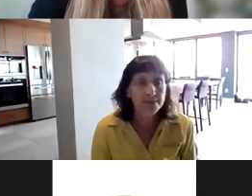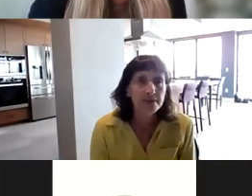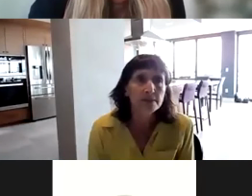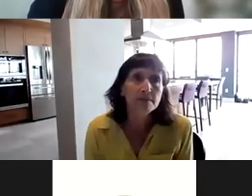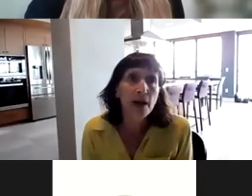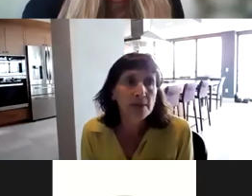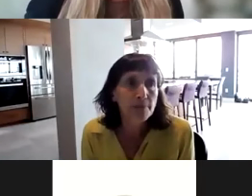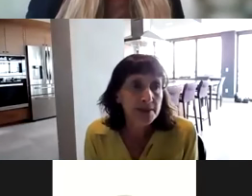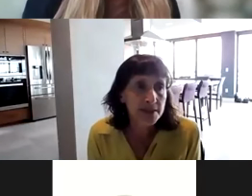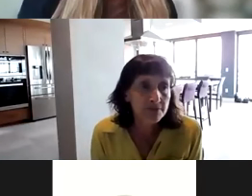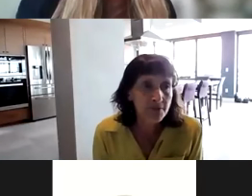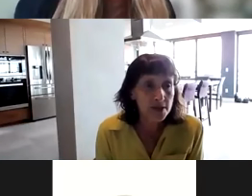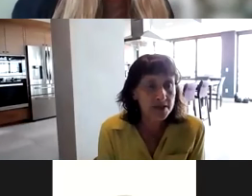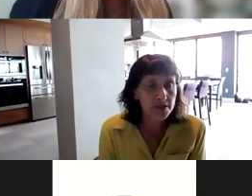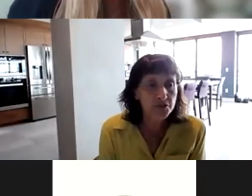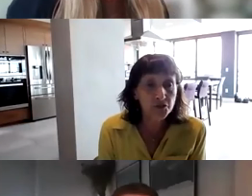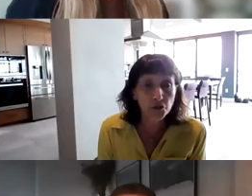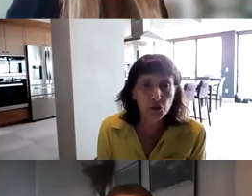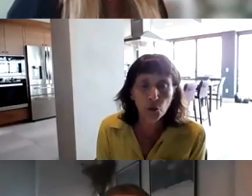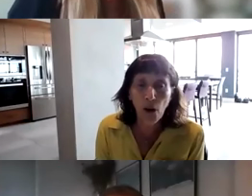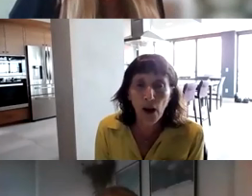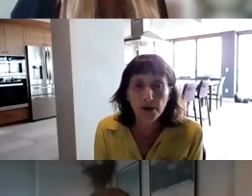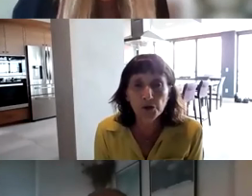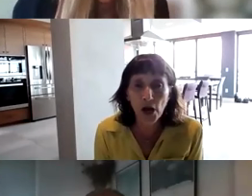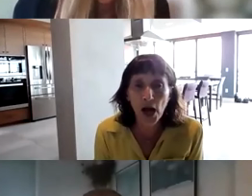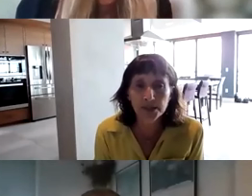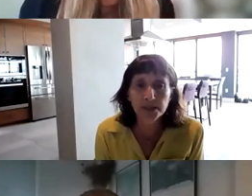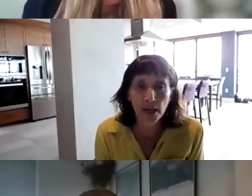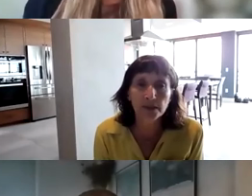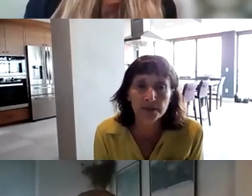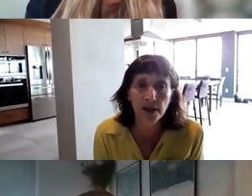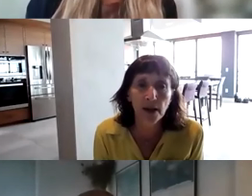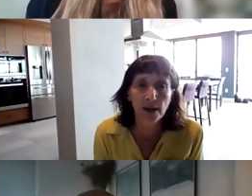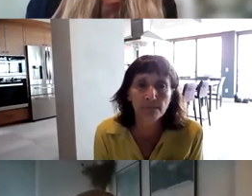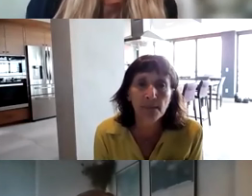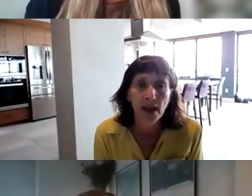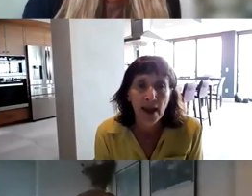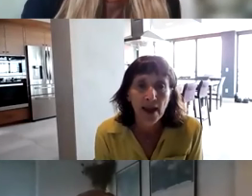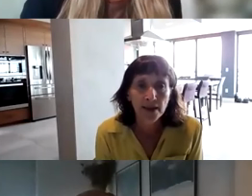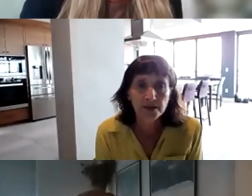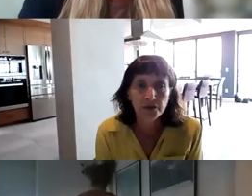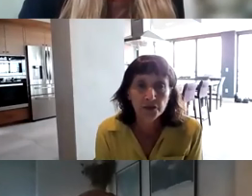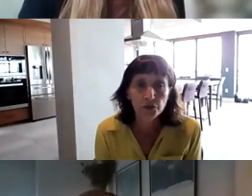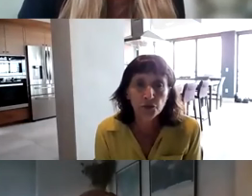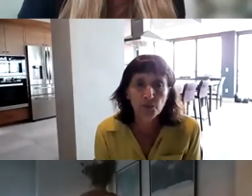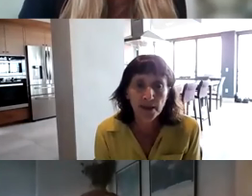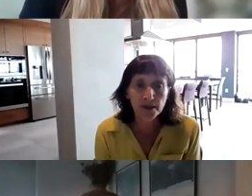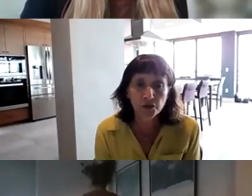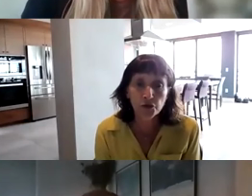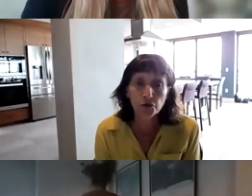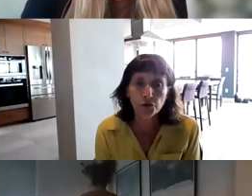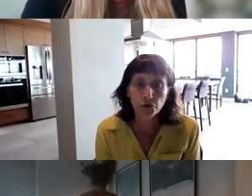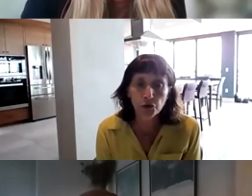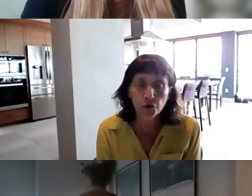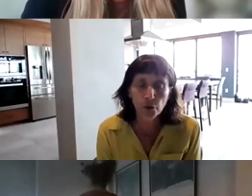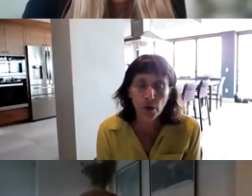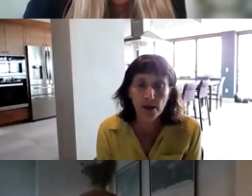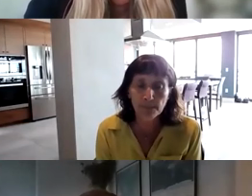I think that my best advice is to honor context and to make